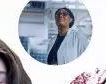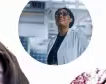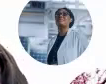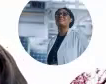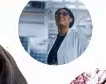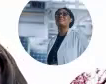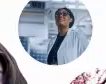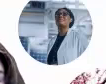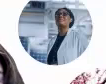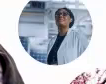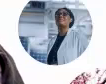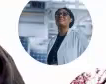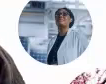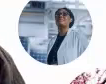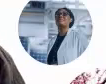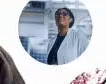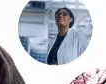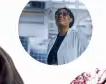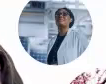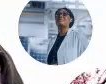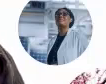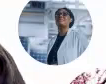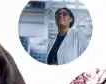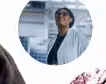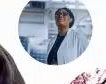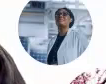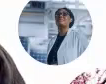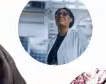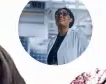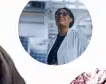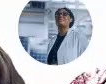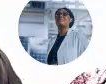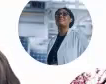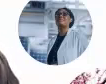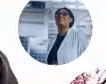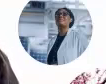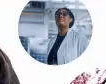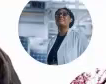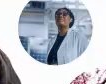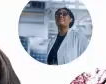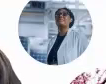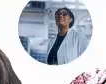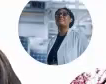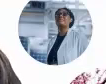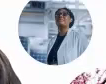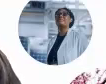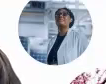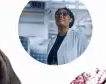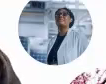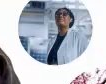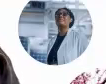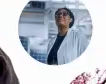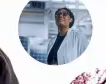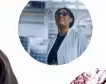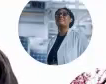knowledge about effective strategies and practices to increase the number of talented, low-income students who obtain degrees